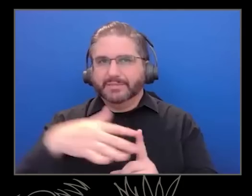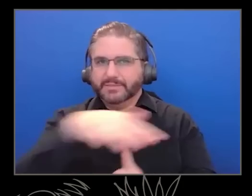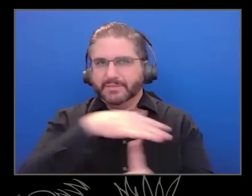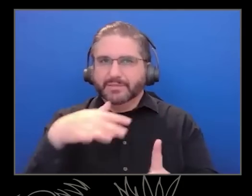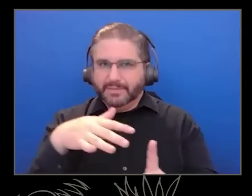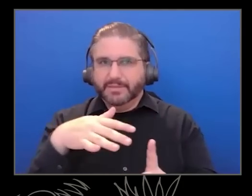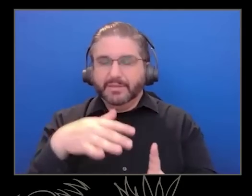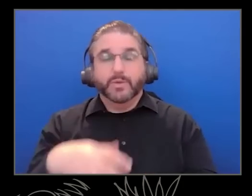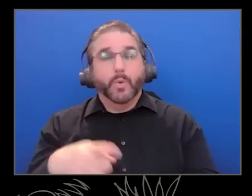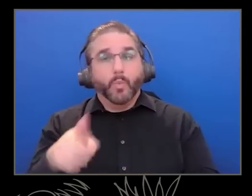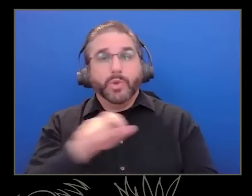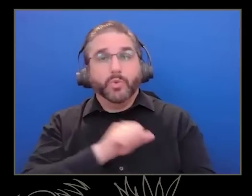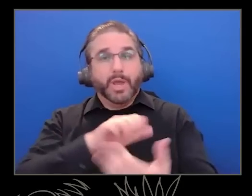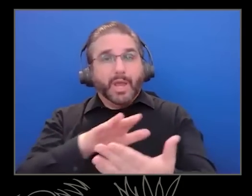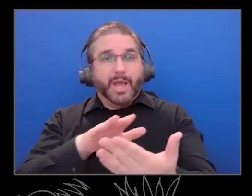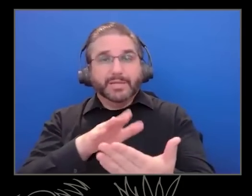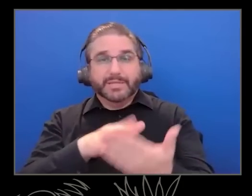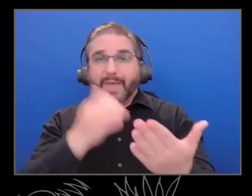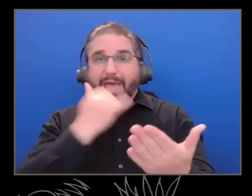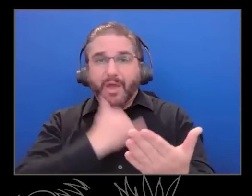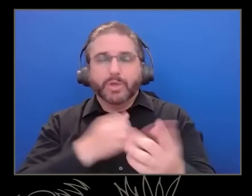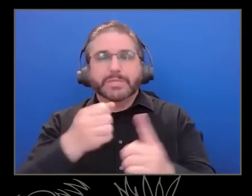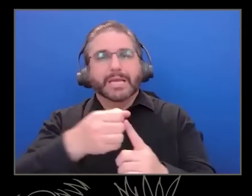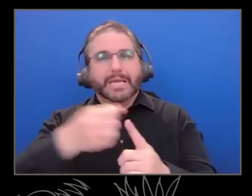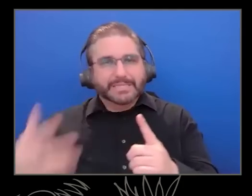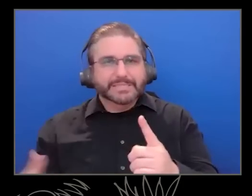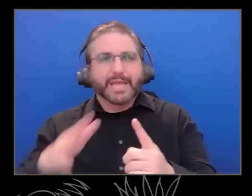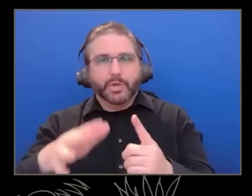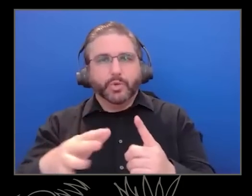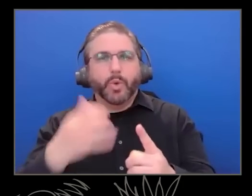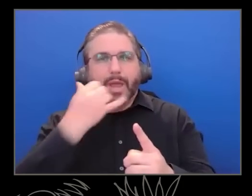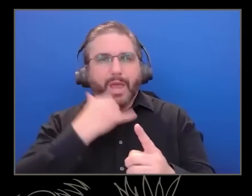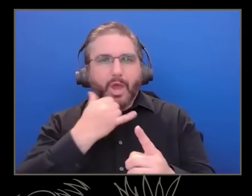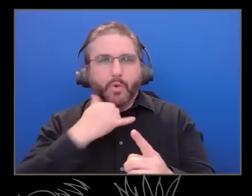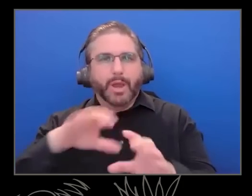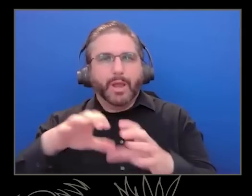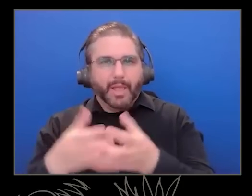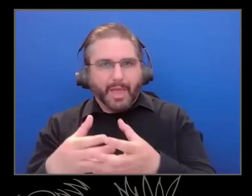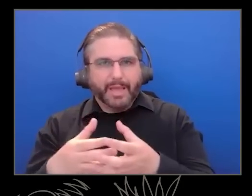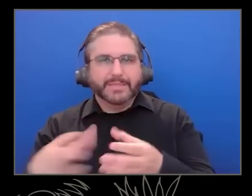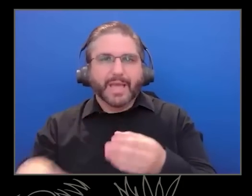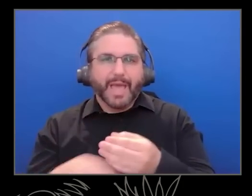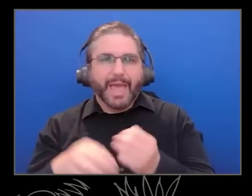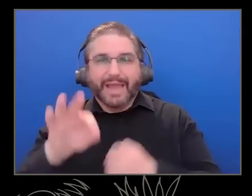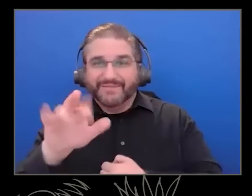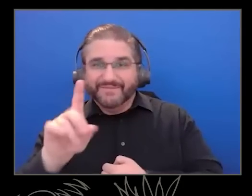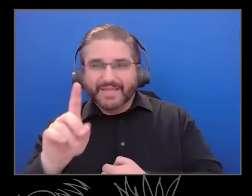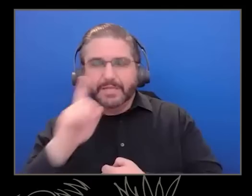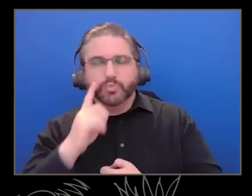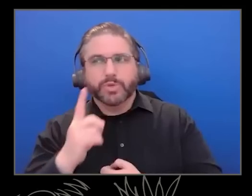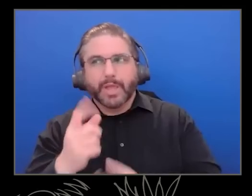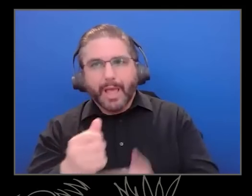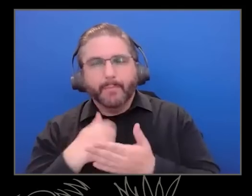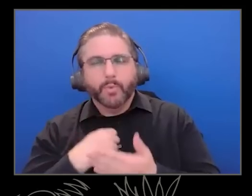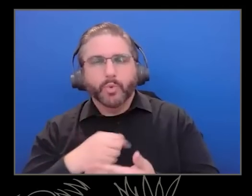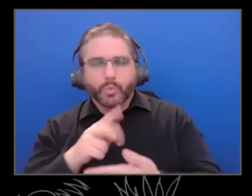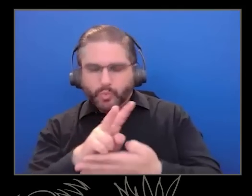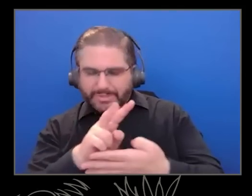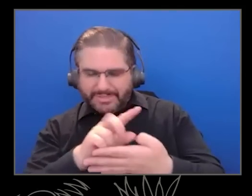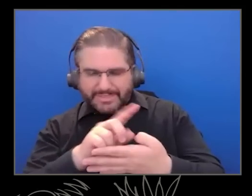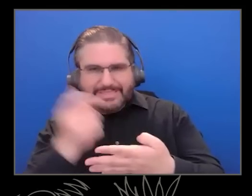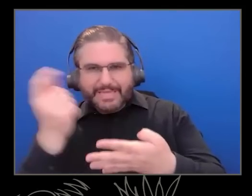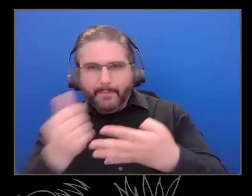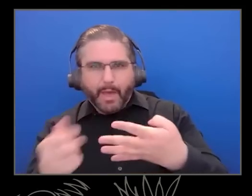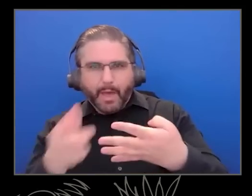errors, extend the error class and put fields on there that are relevant, that will help you debug, that will help you present useful